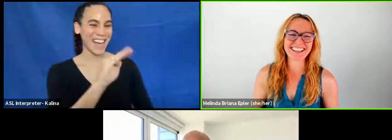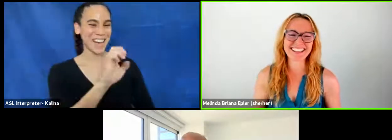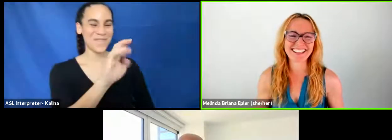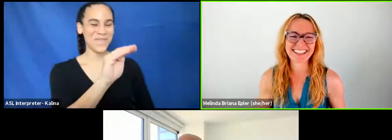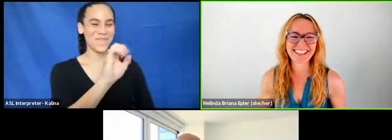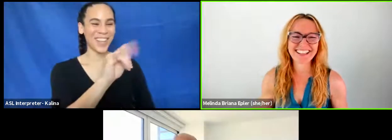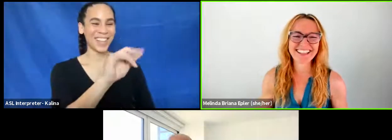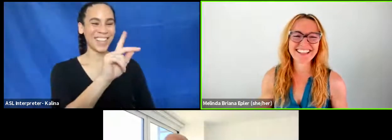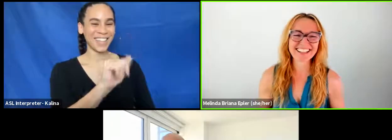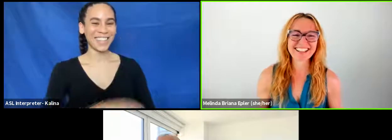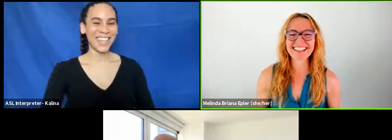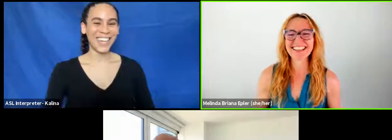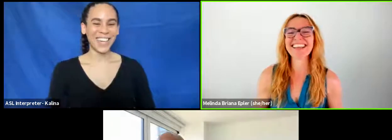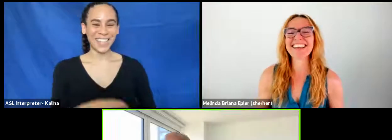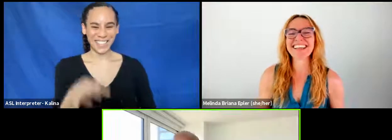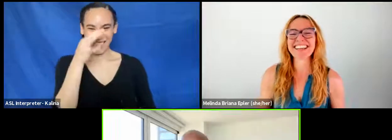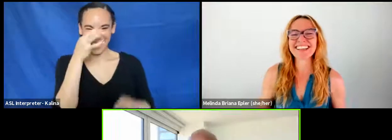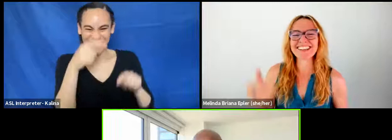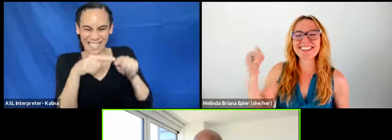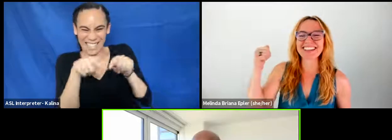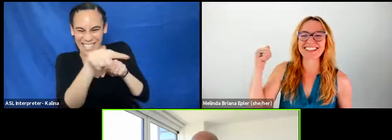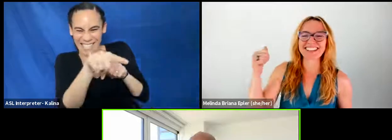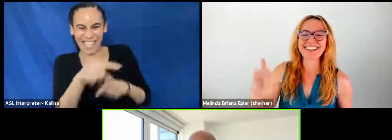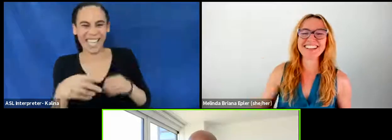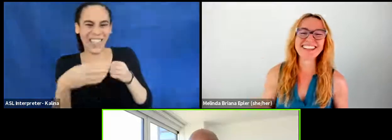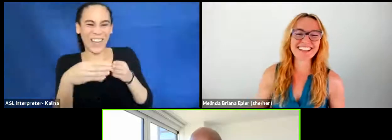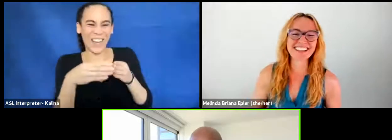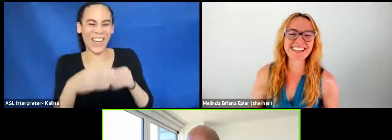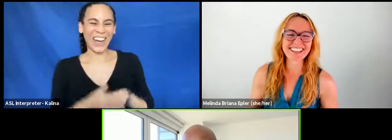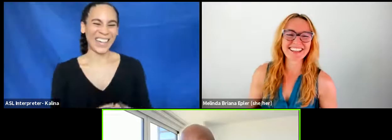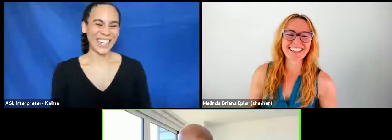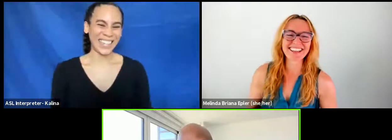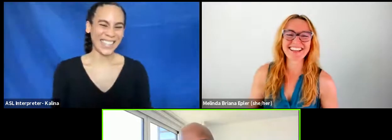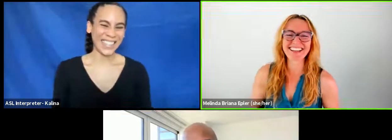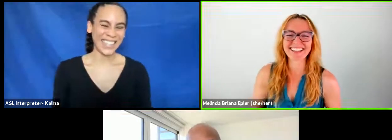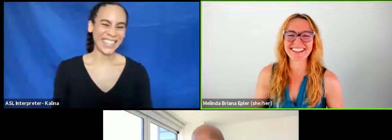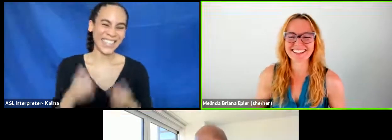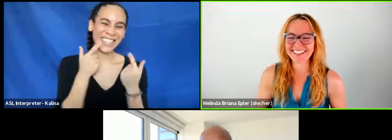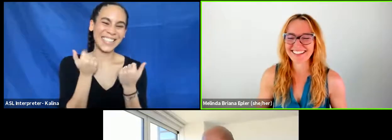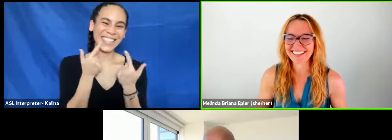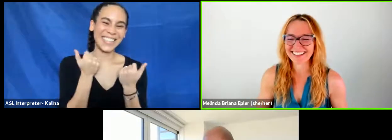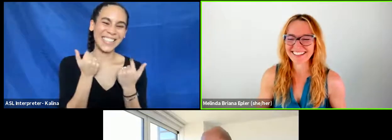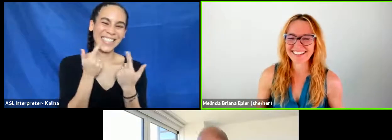Literally right around the corner. He's right there.